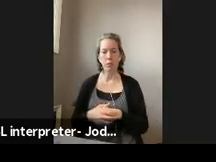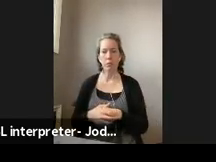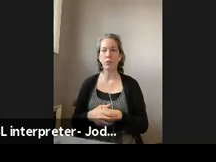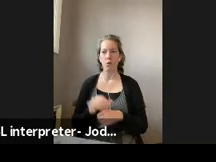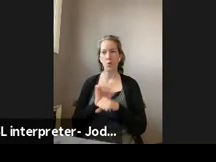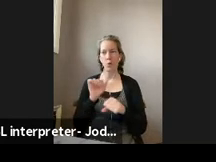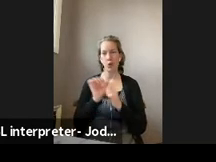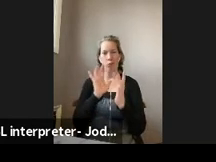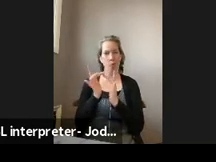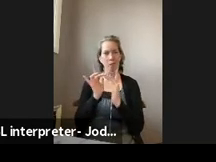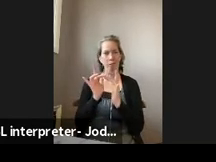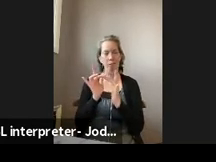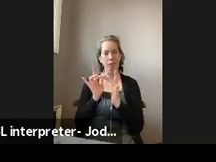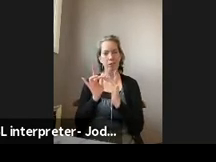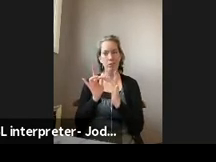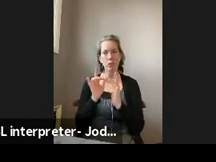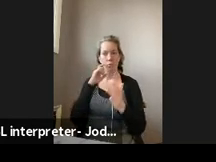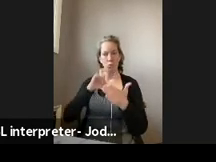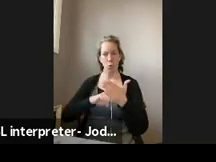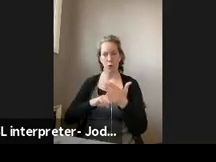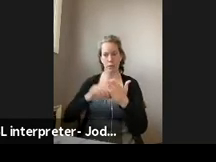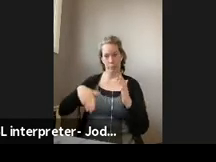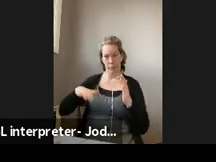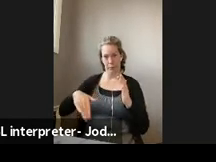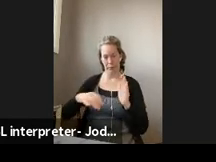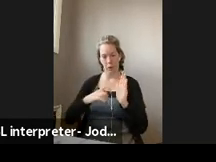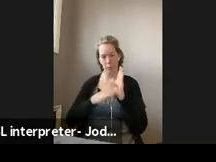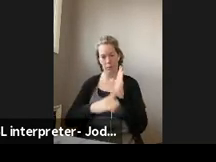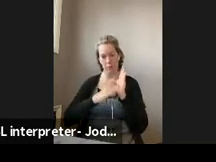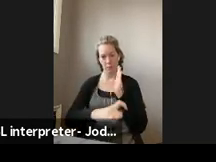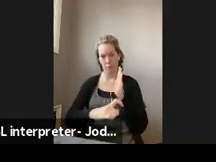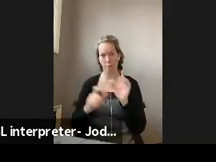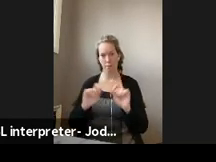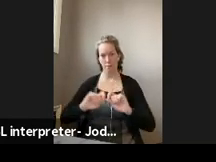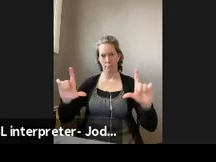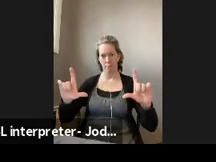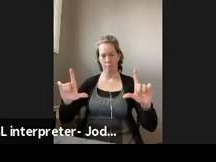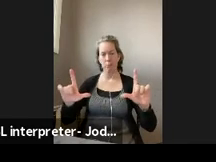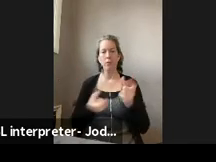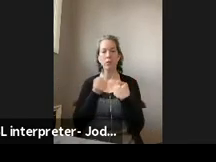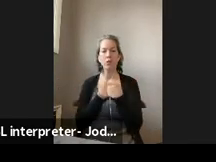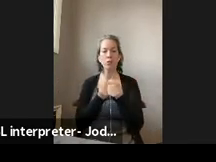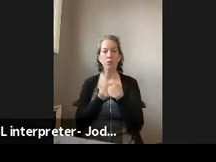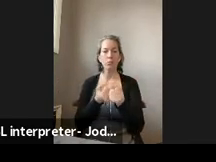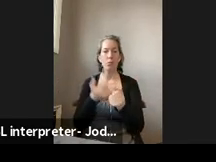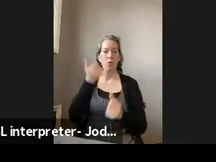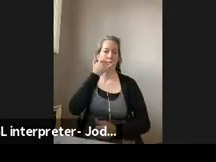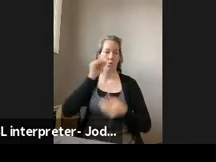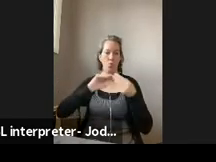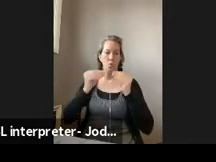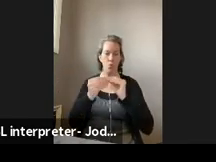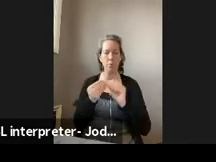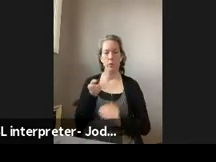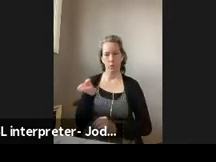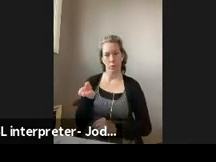see down below at the bottom of the slide, there is the support lines number if you ever do need to call, as well